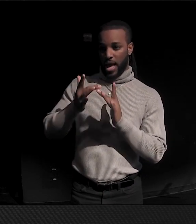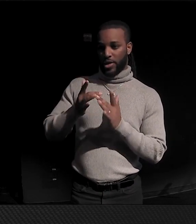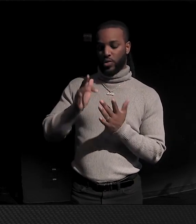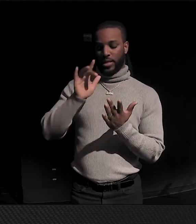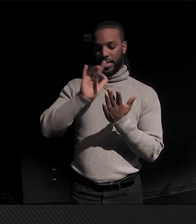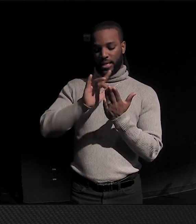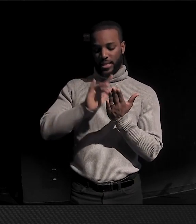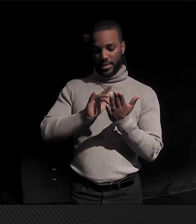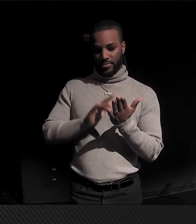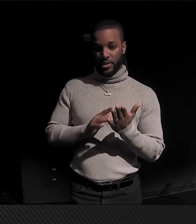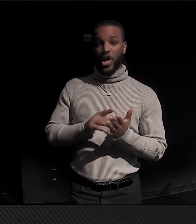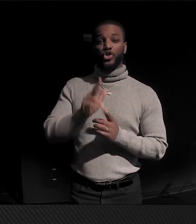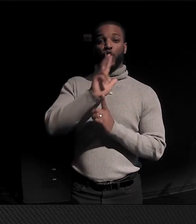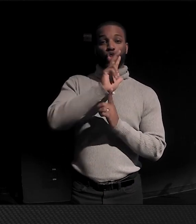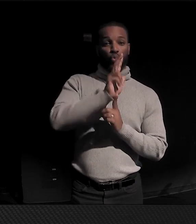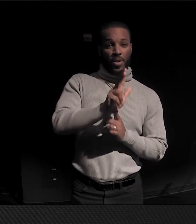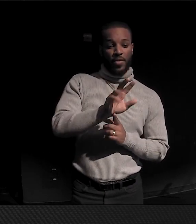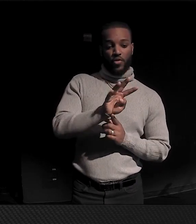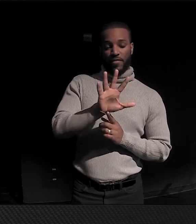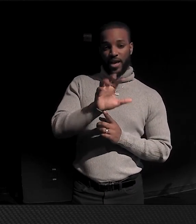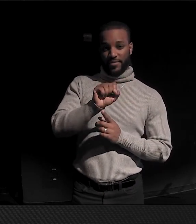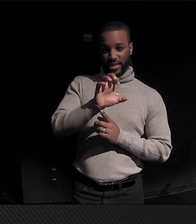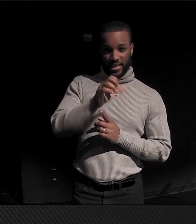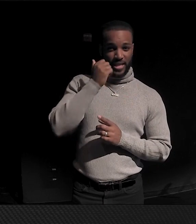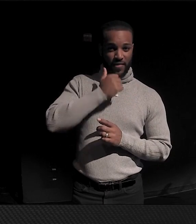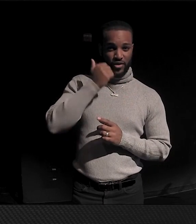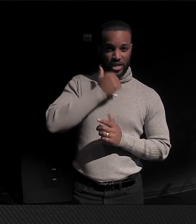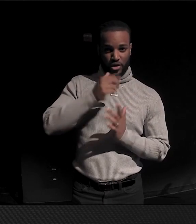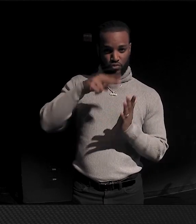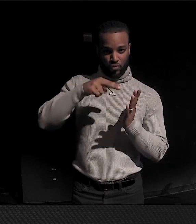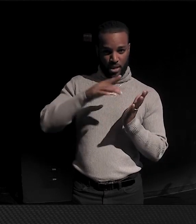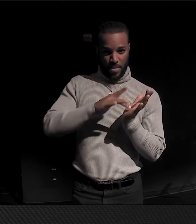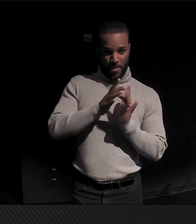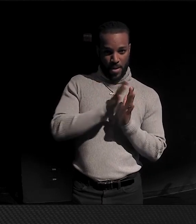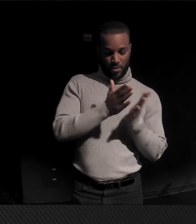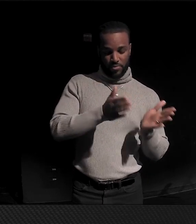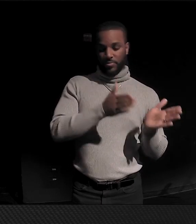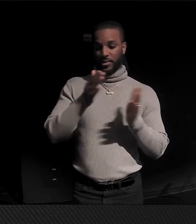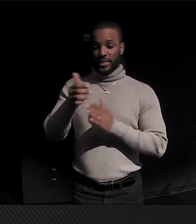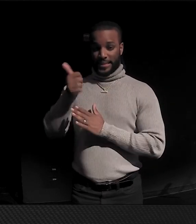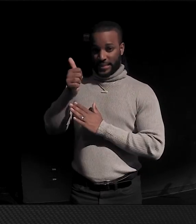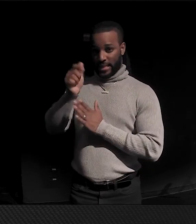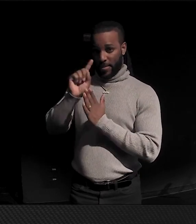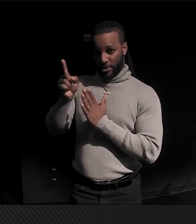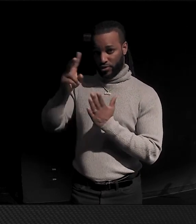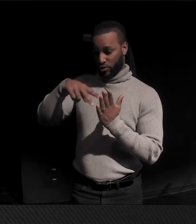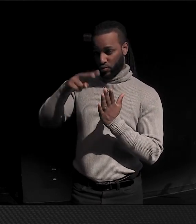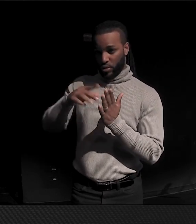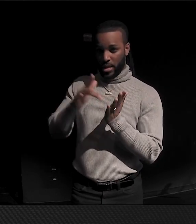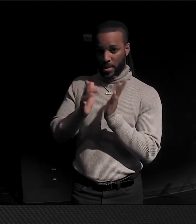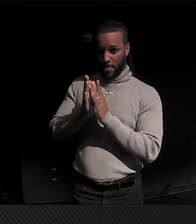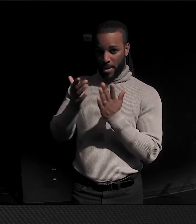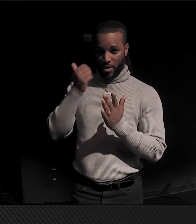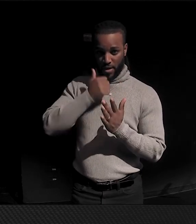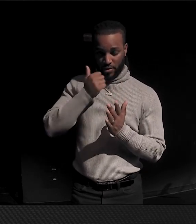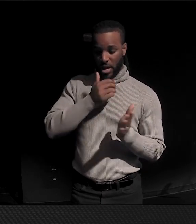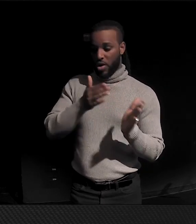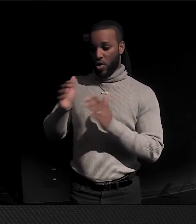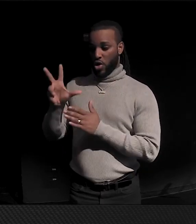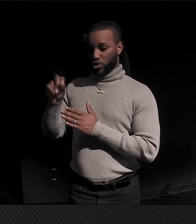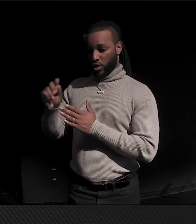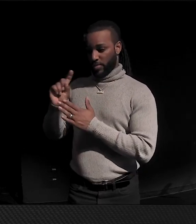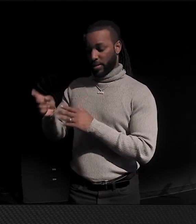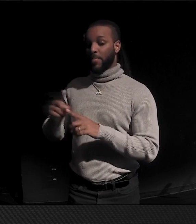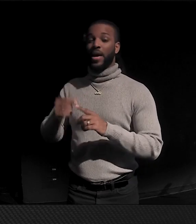plans. There's a 3-minute, 45-second a day Scripture plan. There's a 10-minute Scripture plan. And then there's a 30-minute. But if we had 12